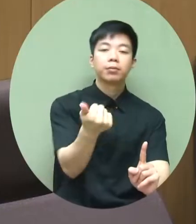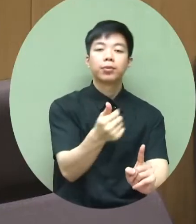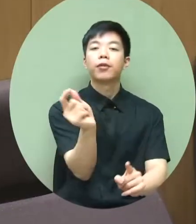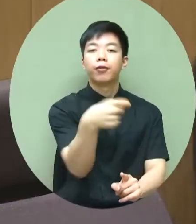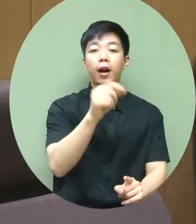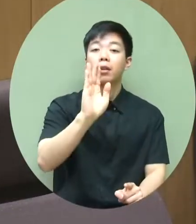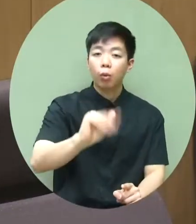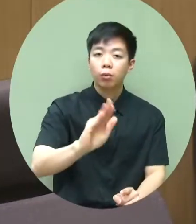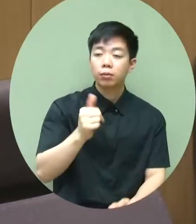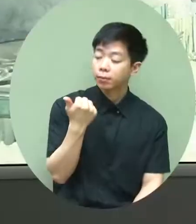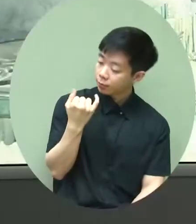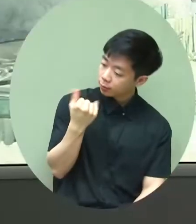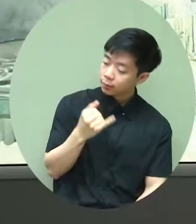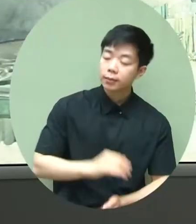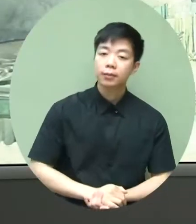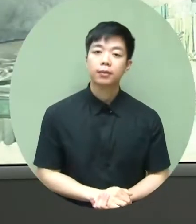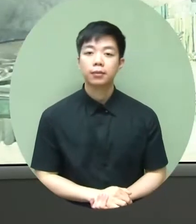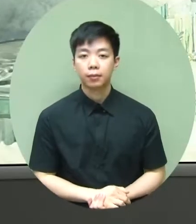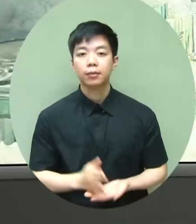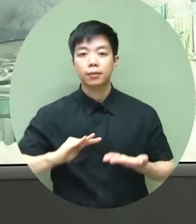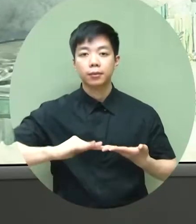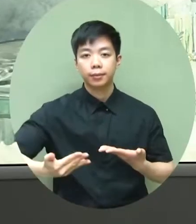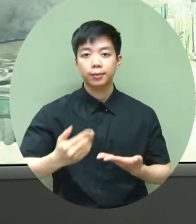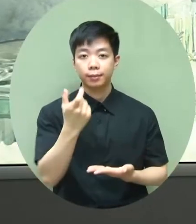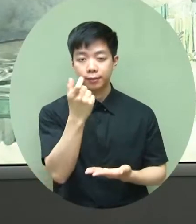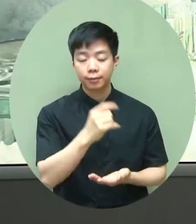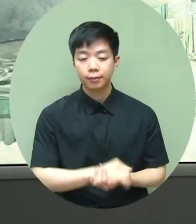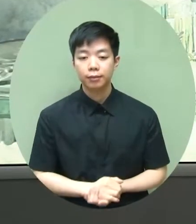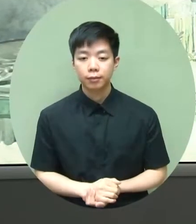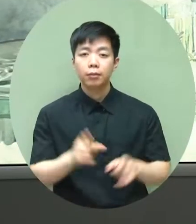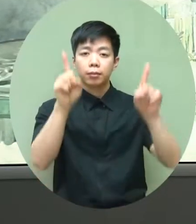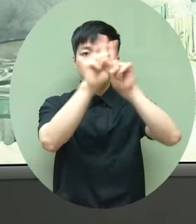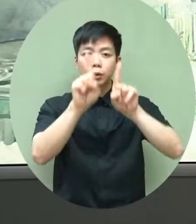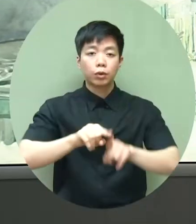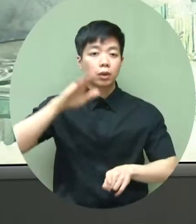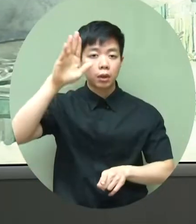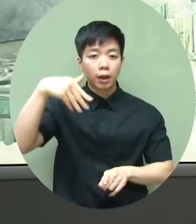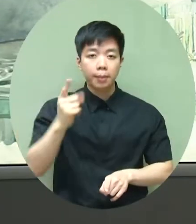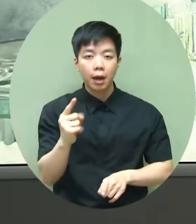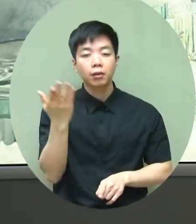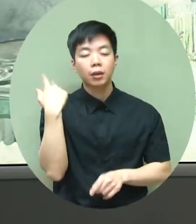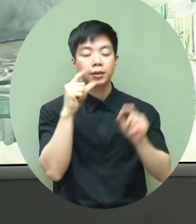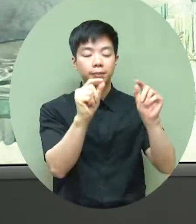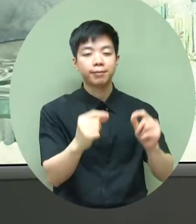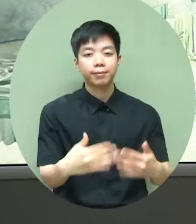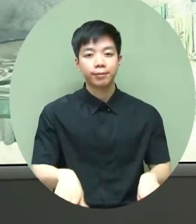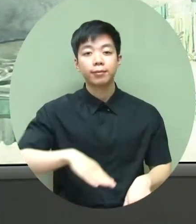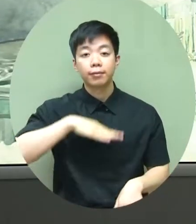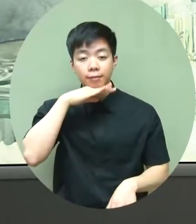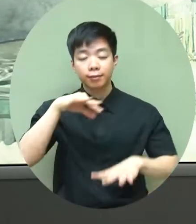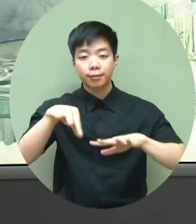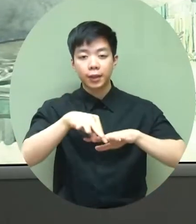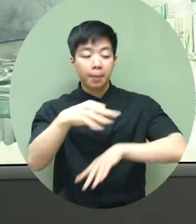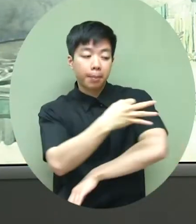going around the district in order to enhance their competitiveness? Well, concerning the principle behind fares, I